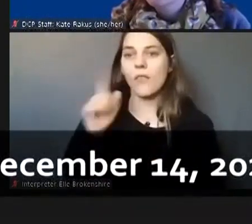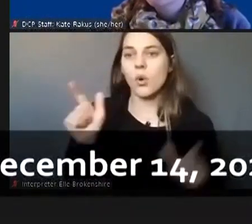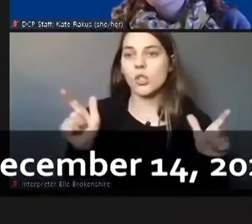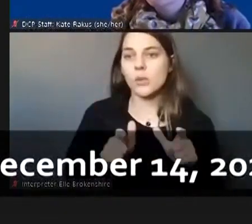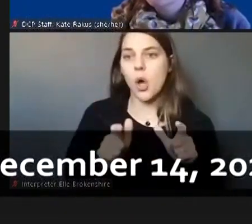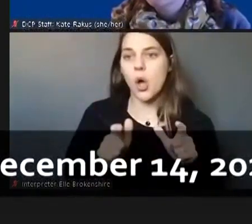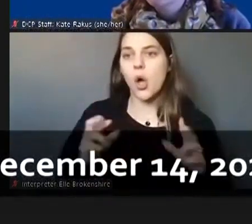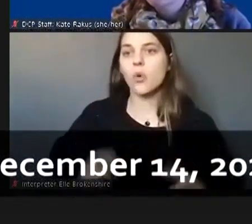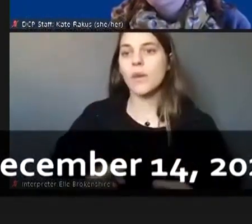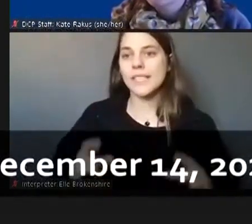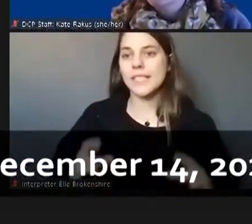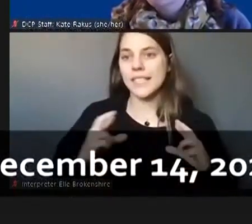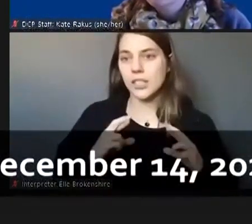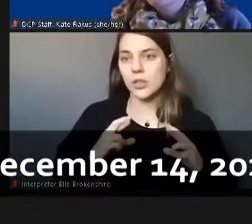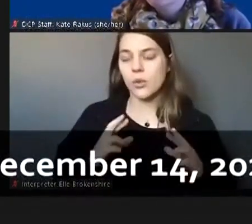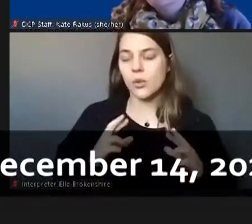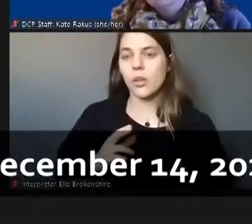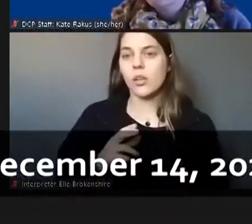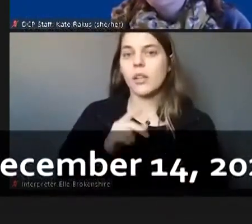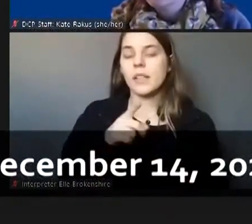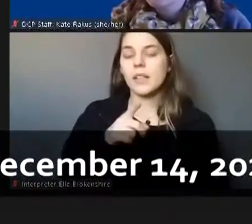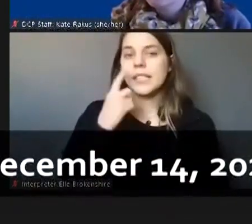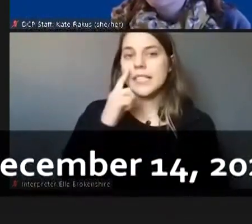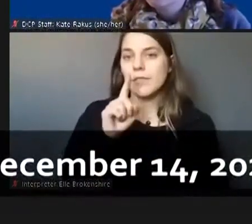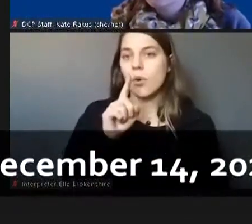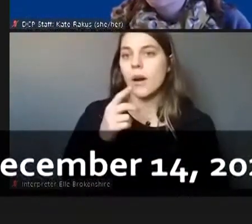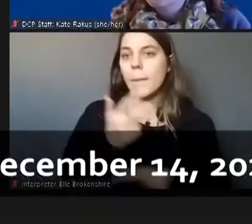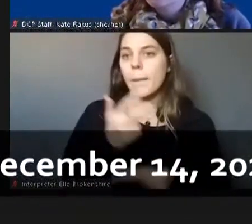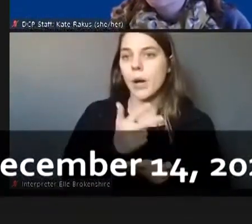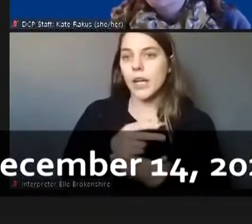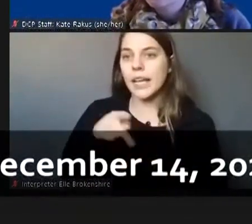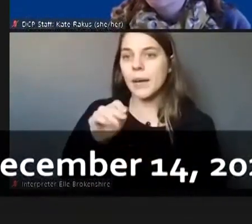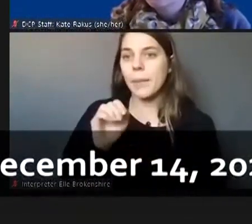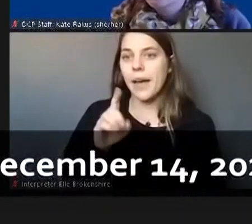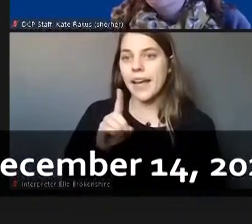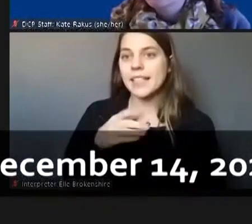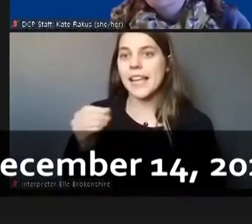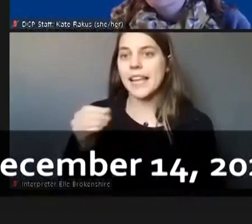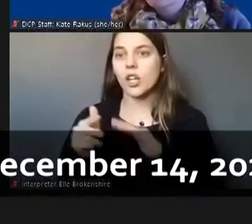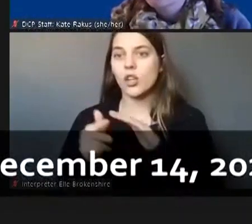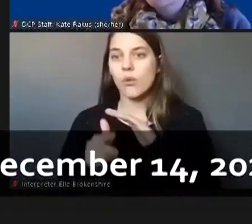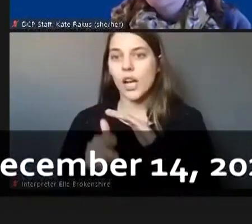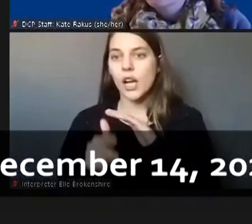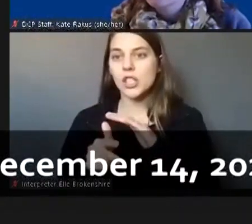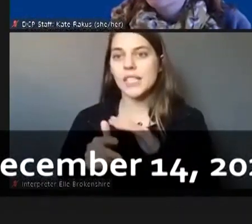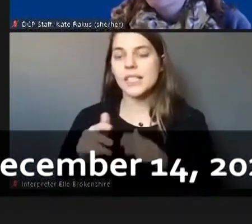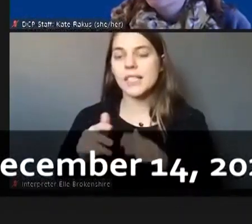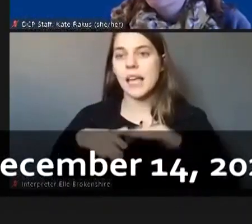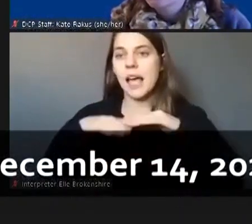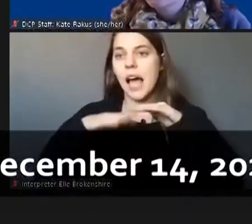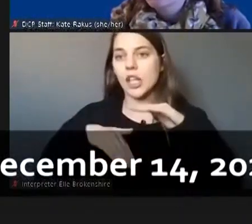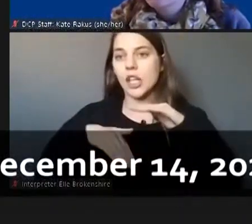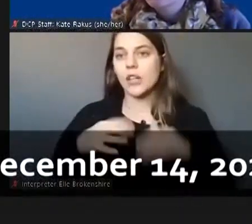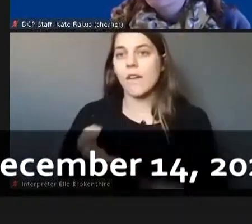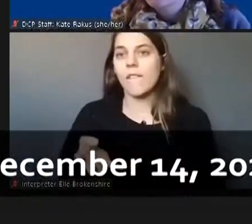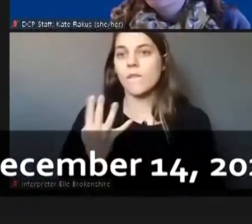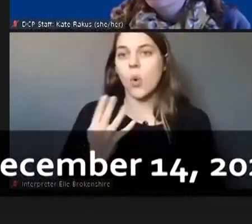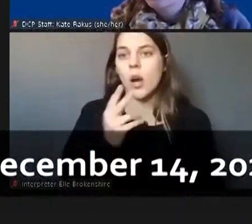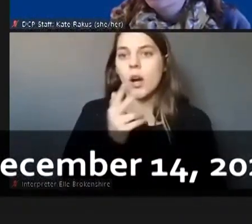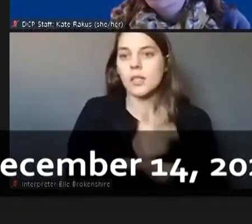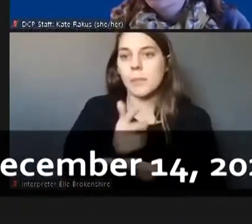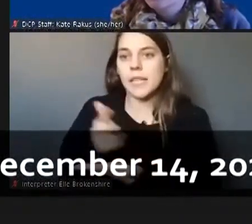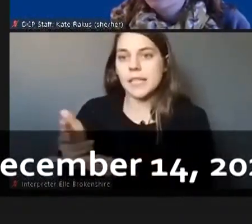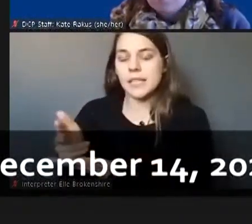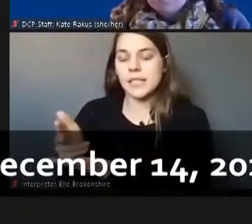residential. This is for parking pads and garages that don't exceed 4 spaces. We have additional and different standards when we get